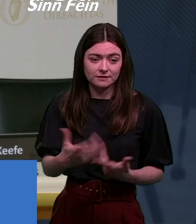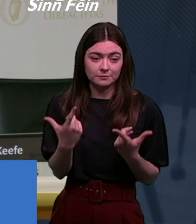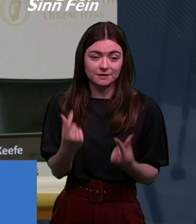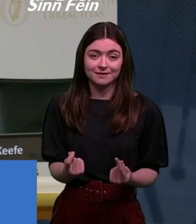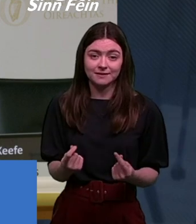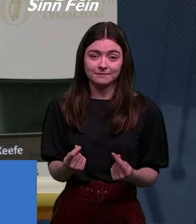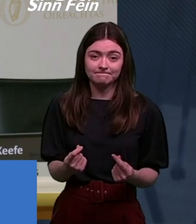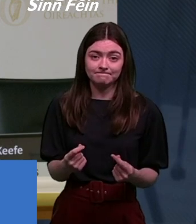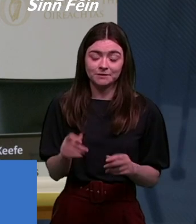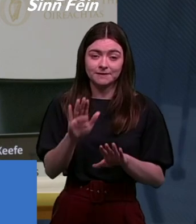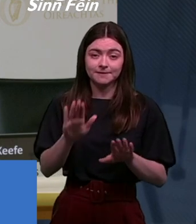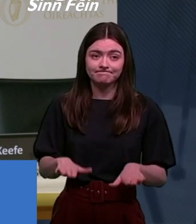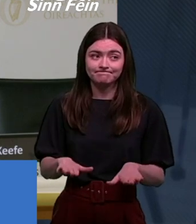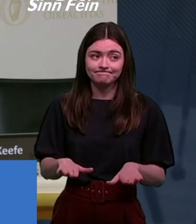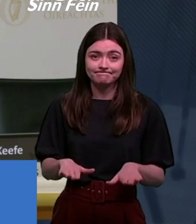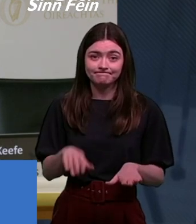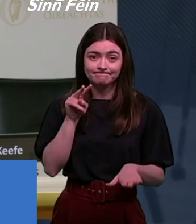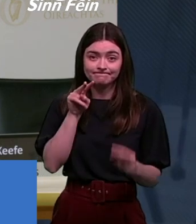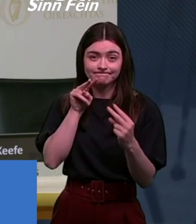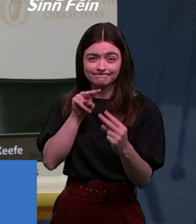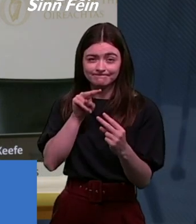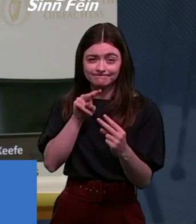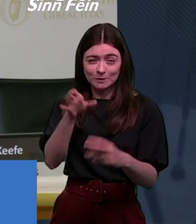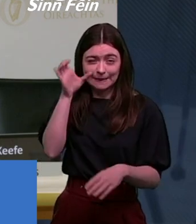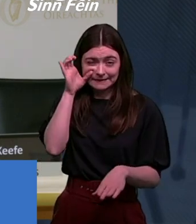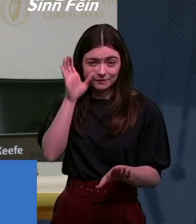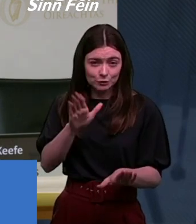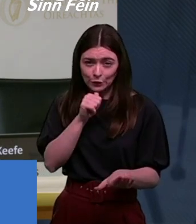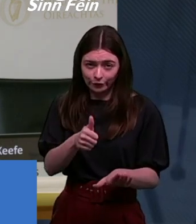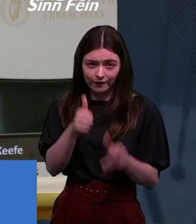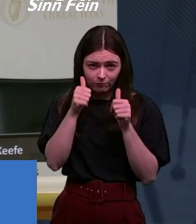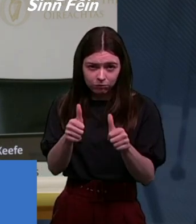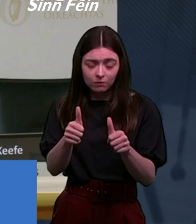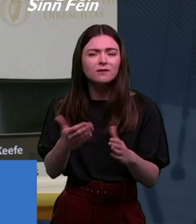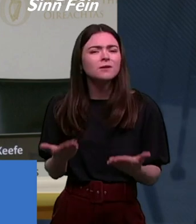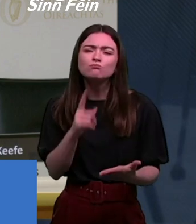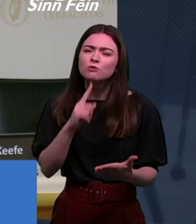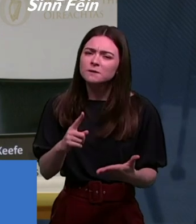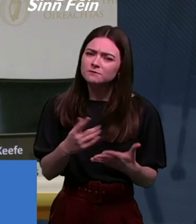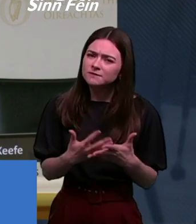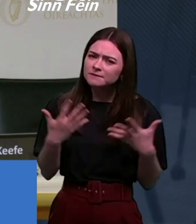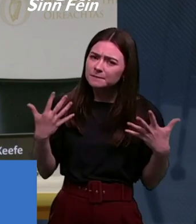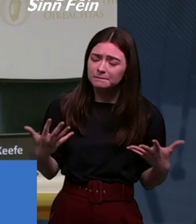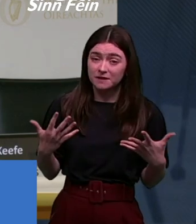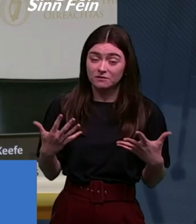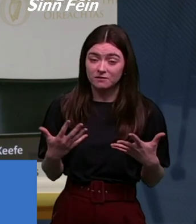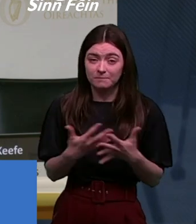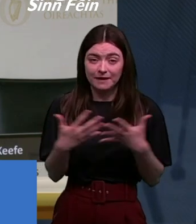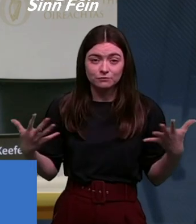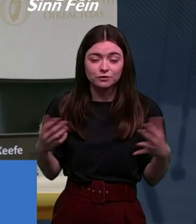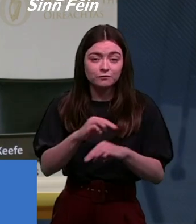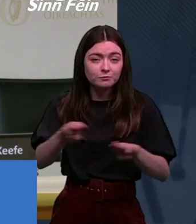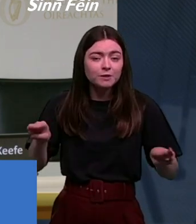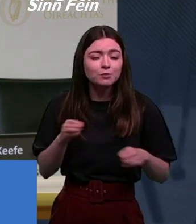with their hands on the table and staring at you in order to listen. But there is an even bigger percentage of our field